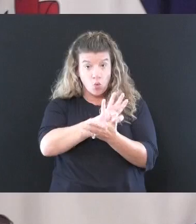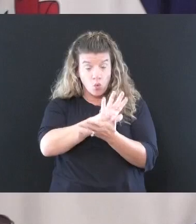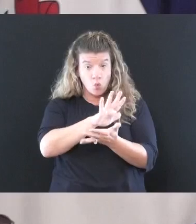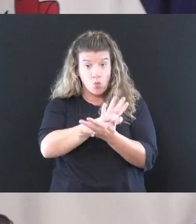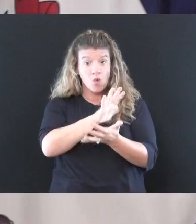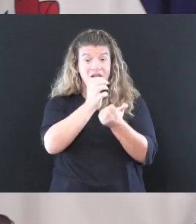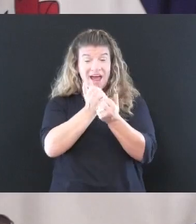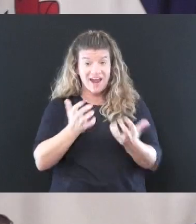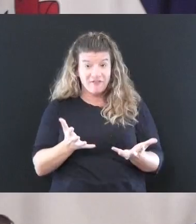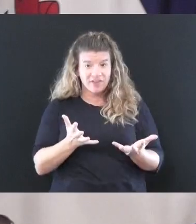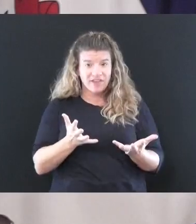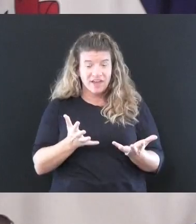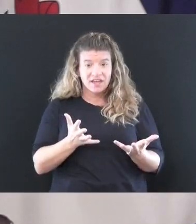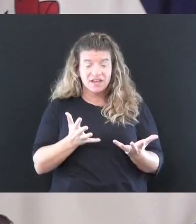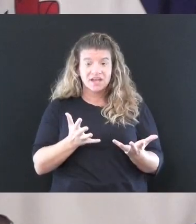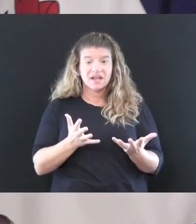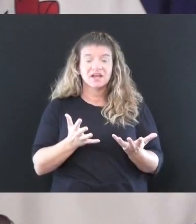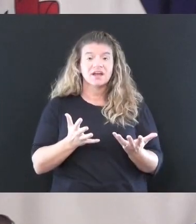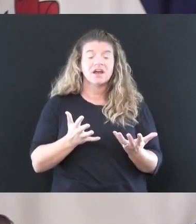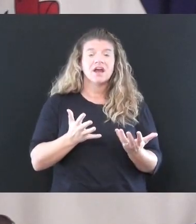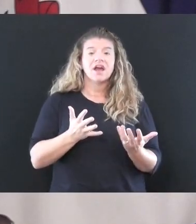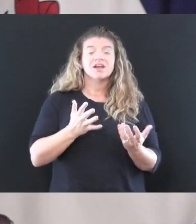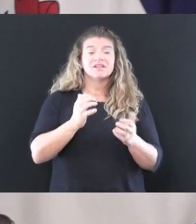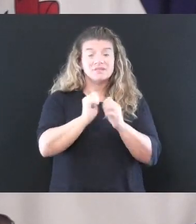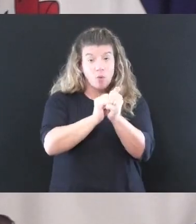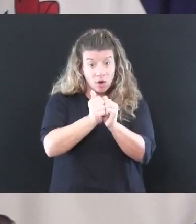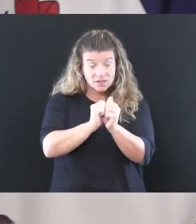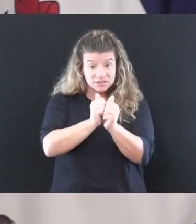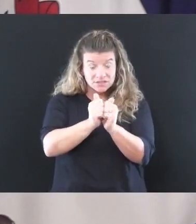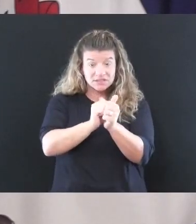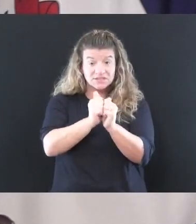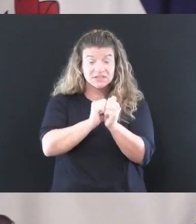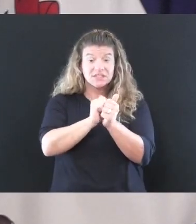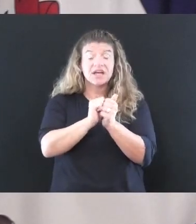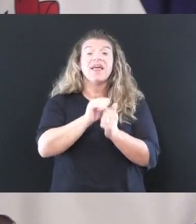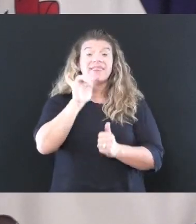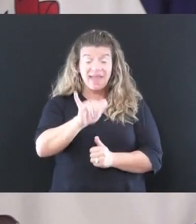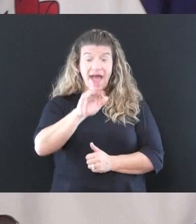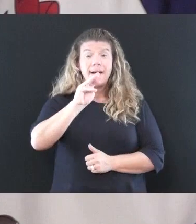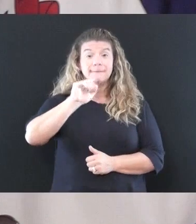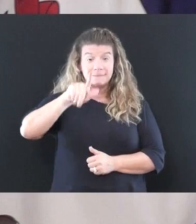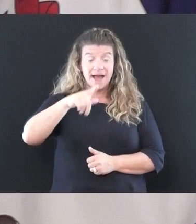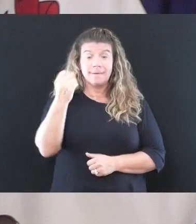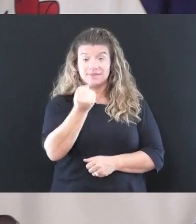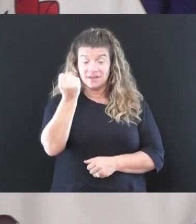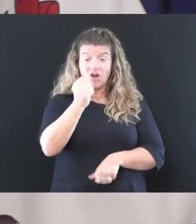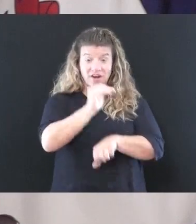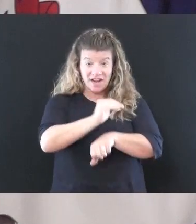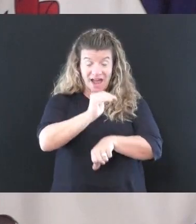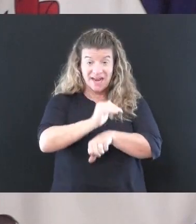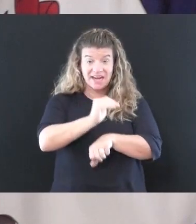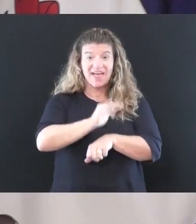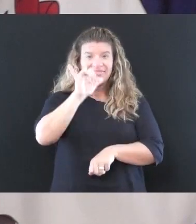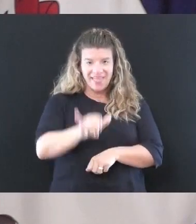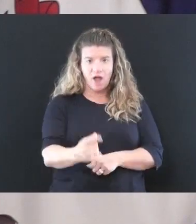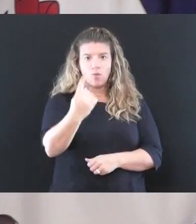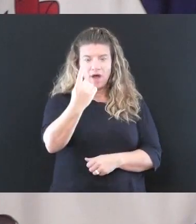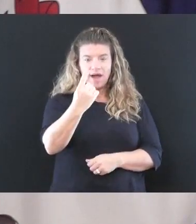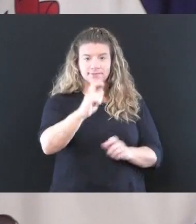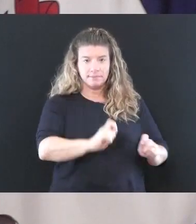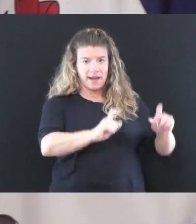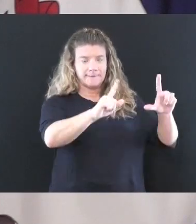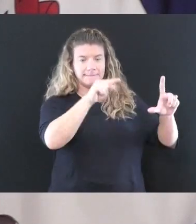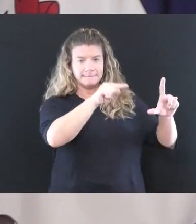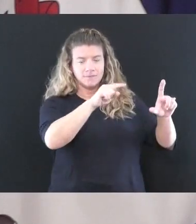and everything, or in regard to sports, the map that comes out on Saturday night is the map that they should